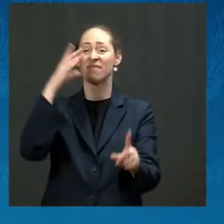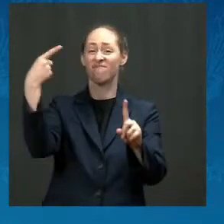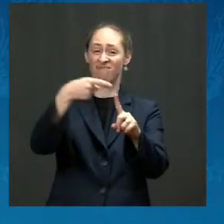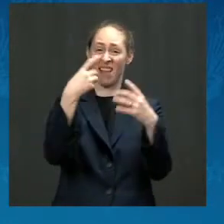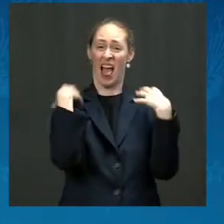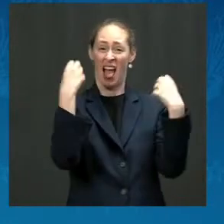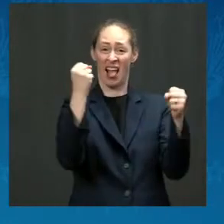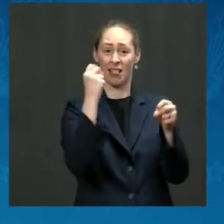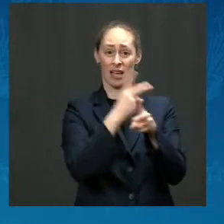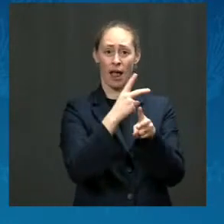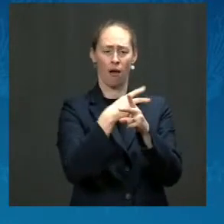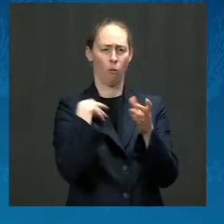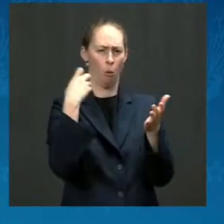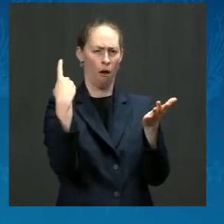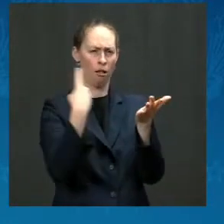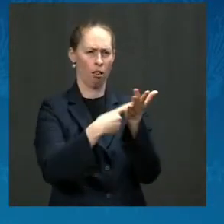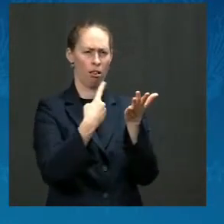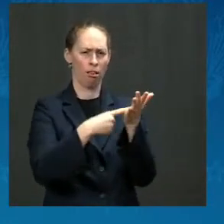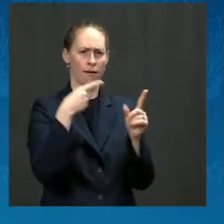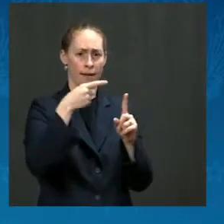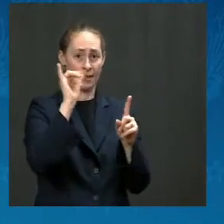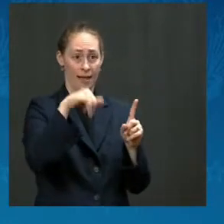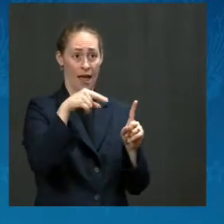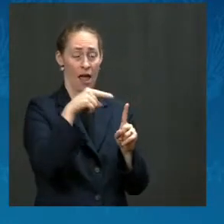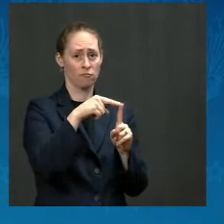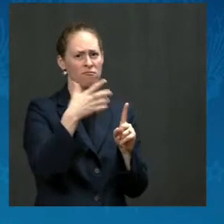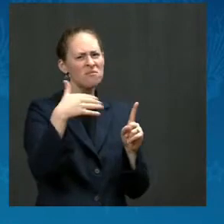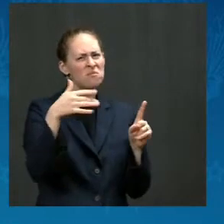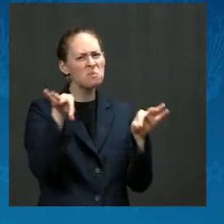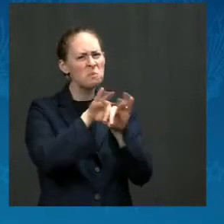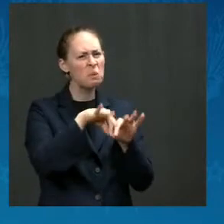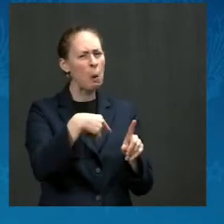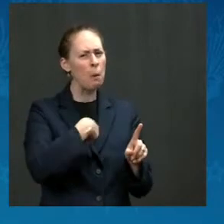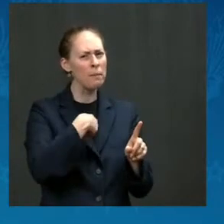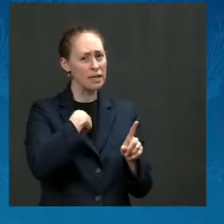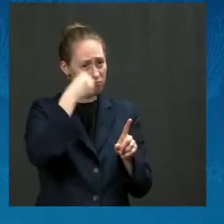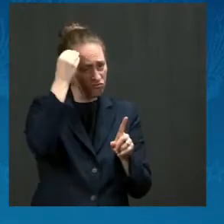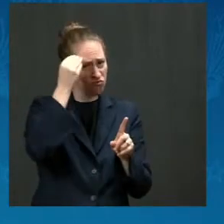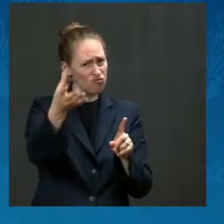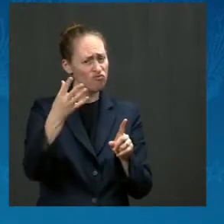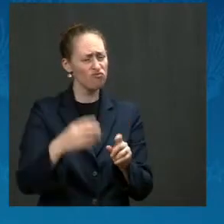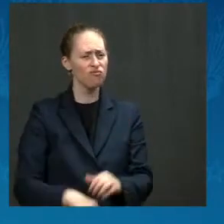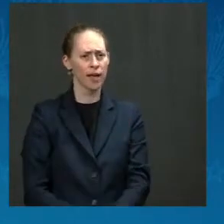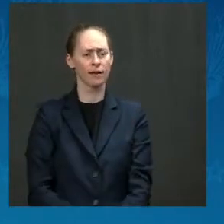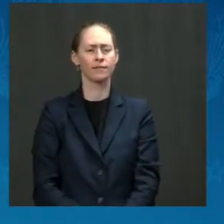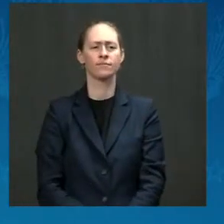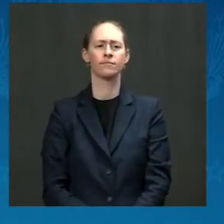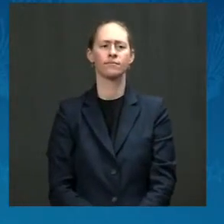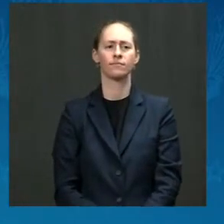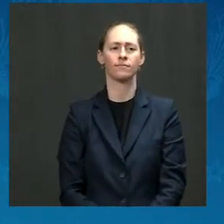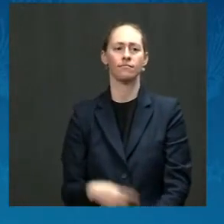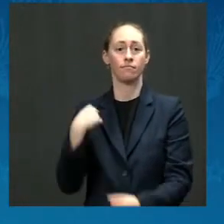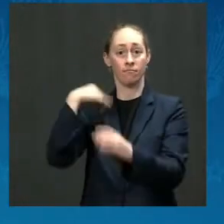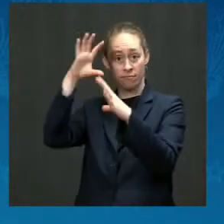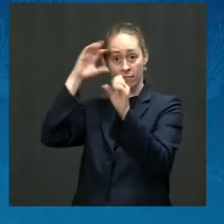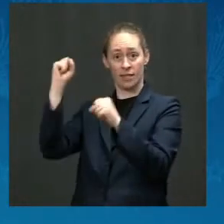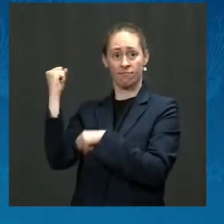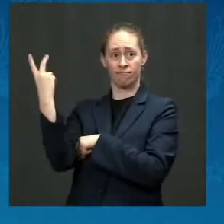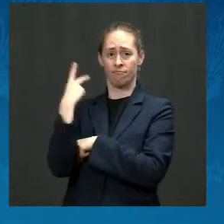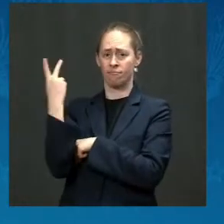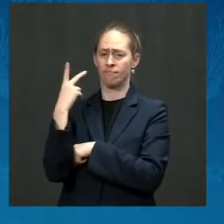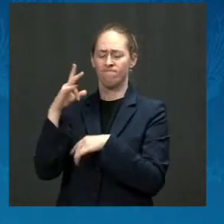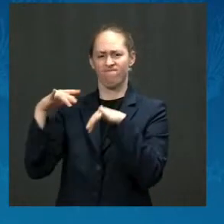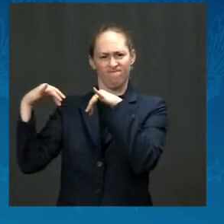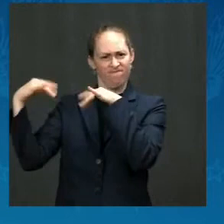as personal as it is important. President Joe Biden and I believe that health care, for that